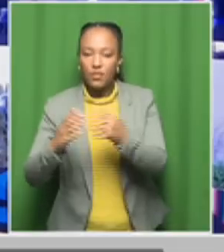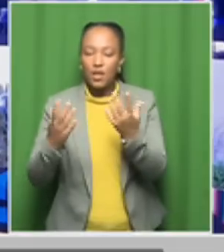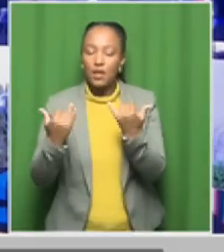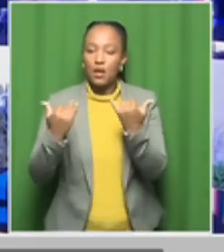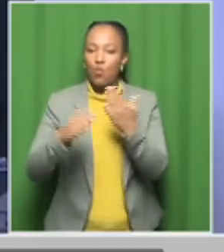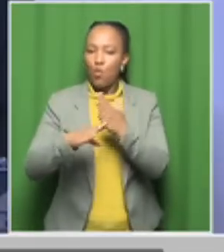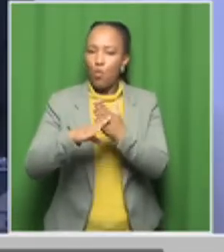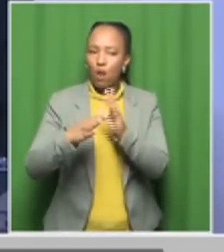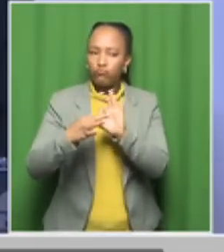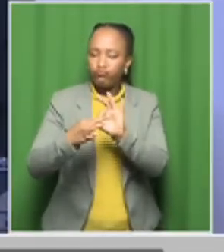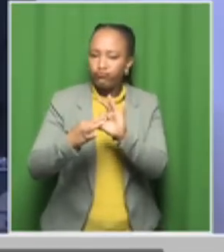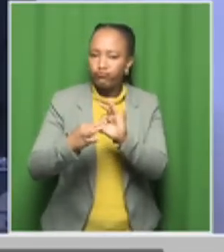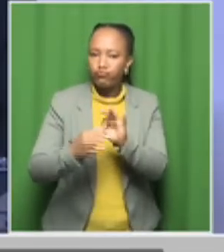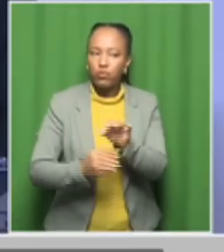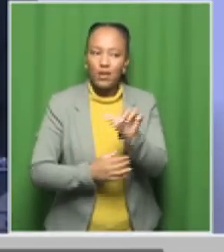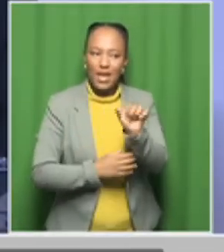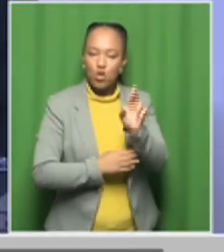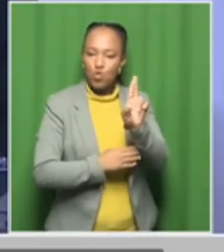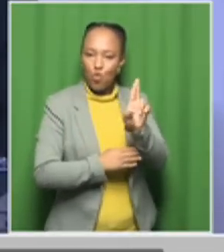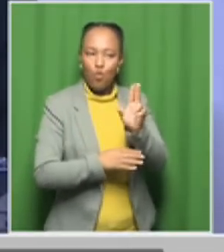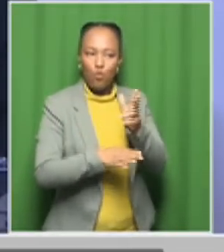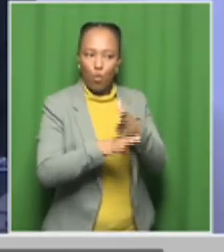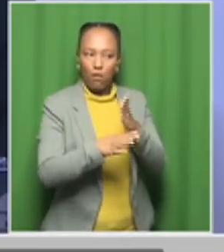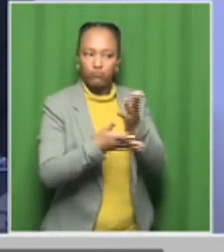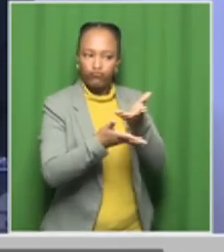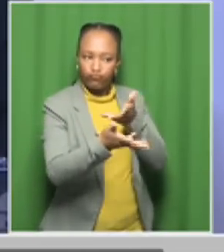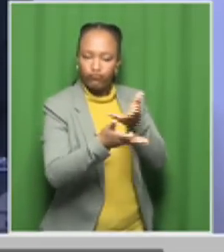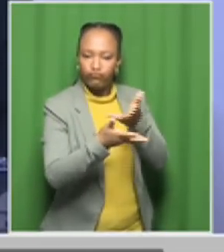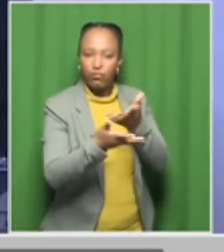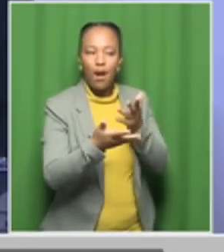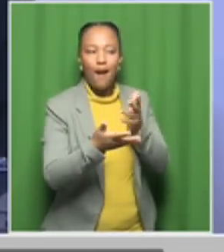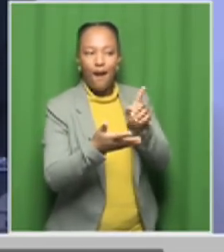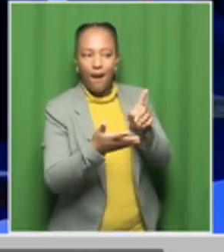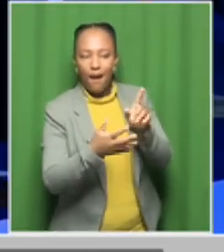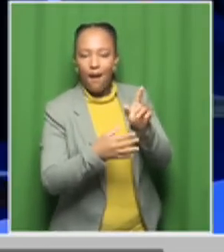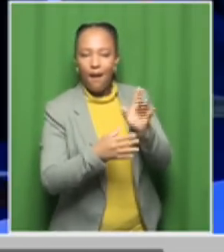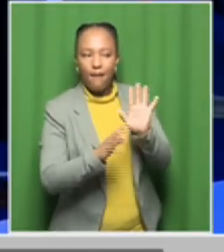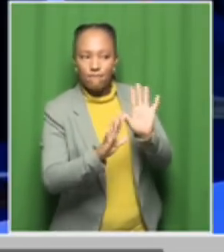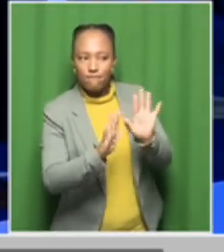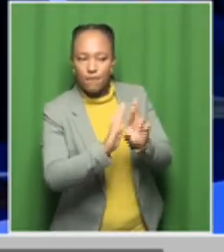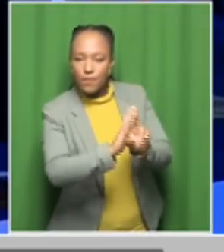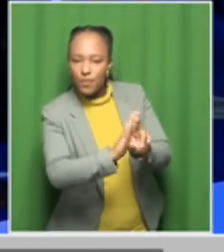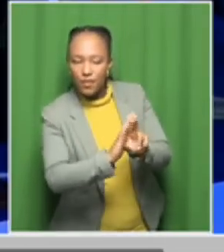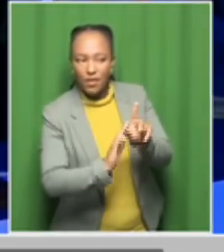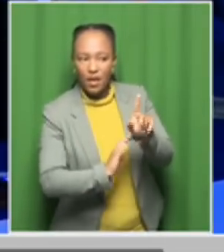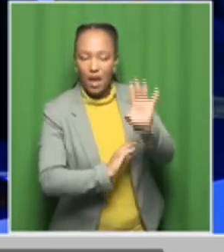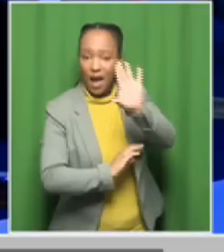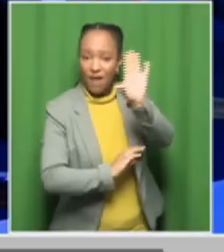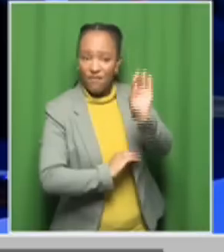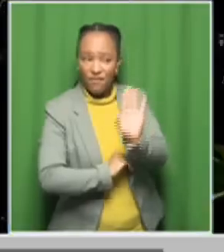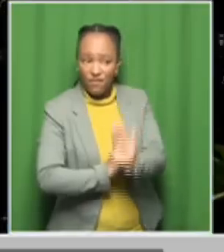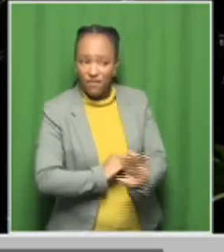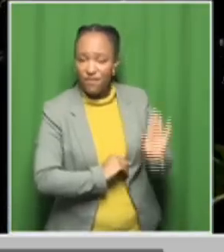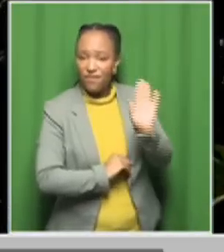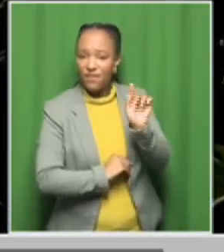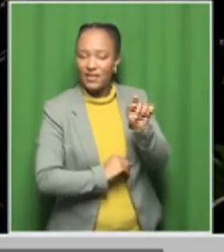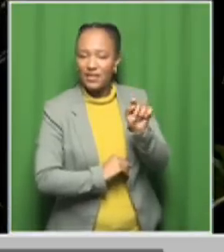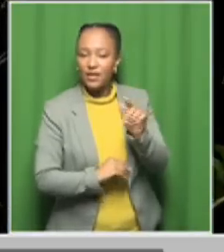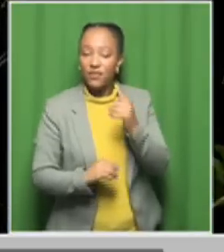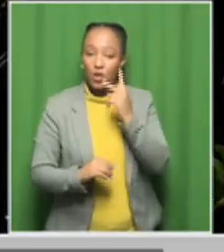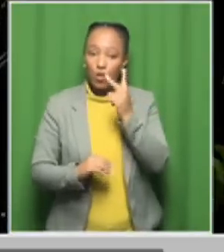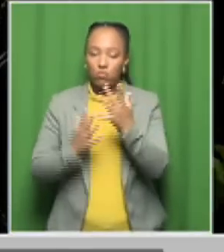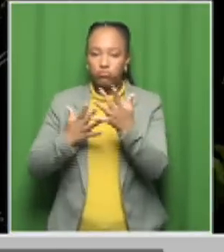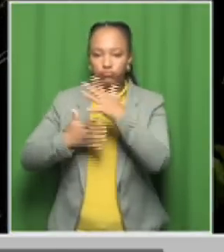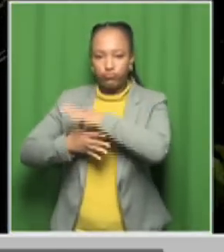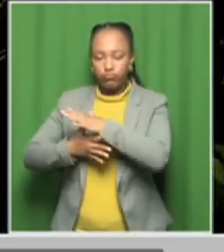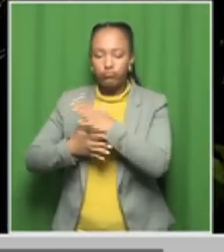the AU to make sure that we amplify the voice of the continent. So if you look at our priorities and the